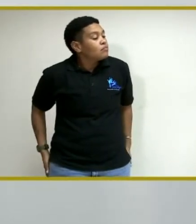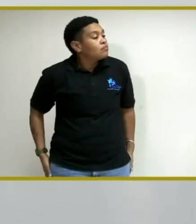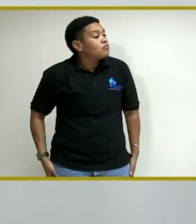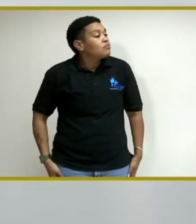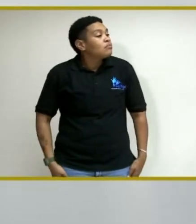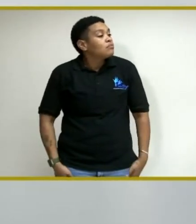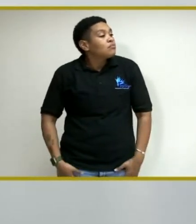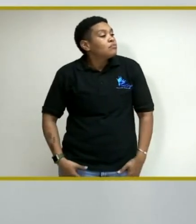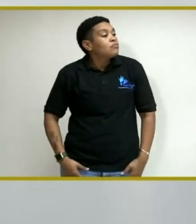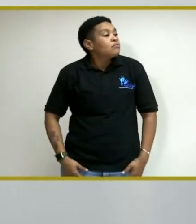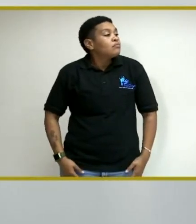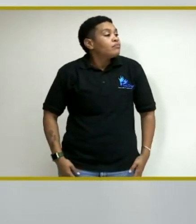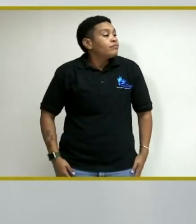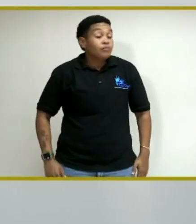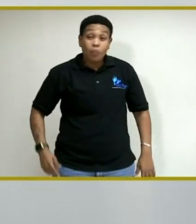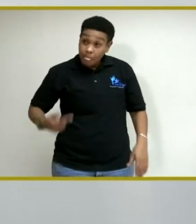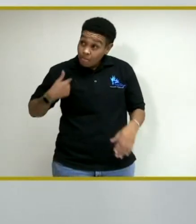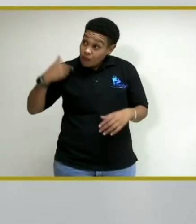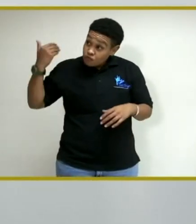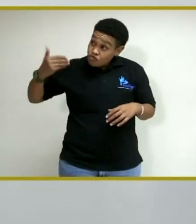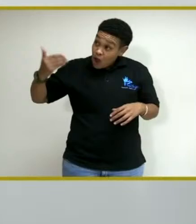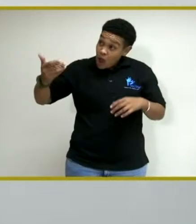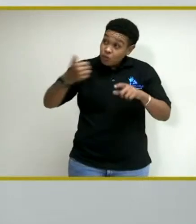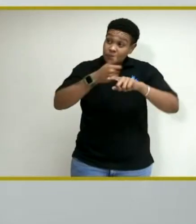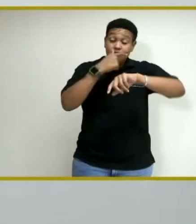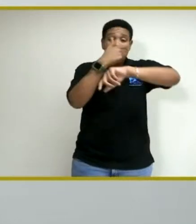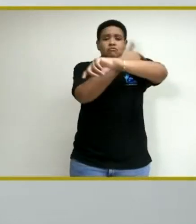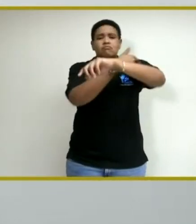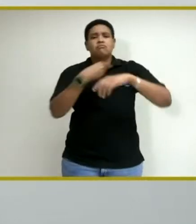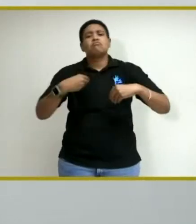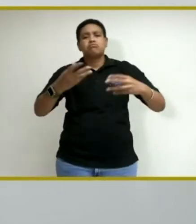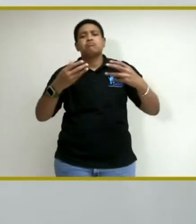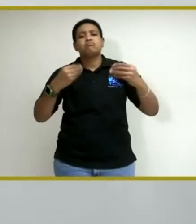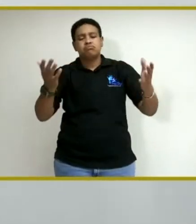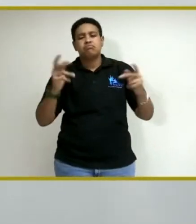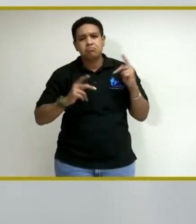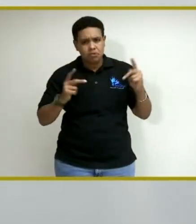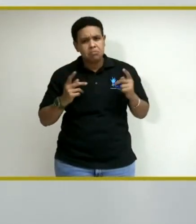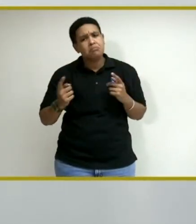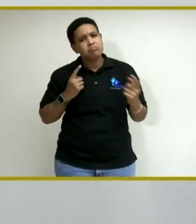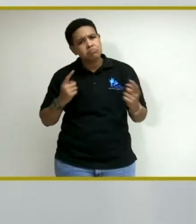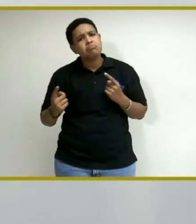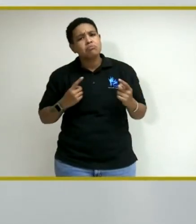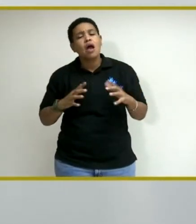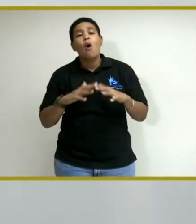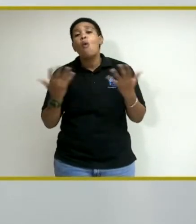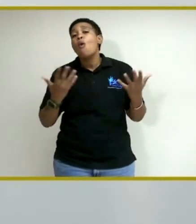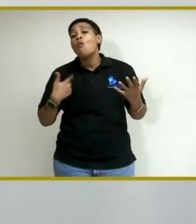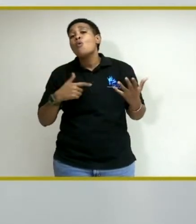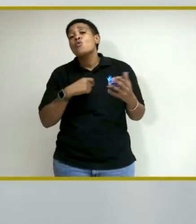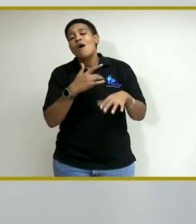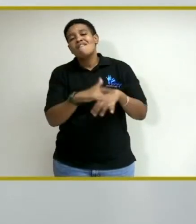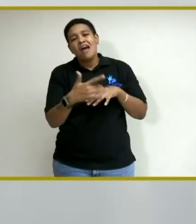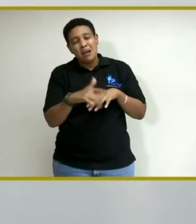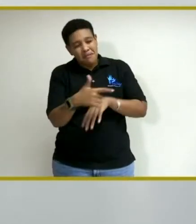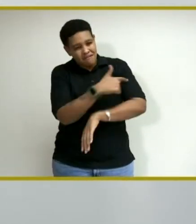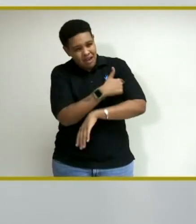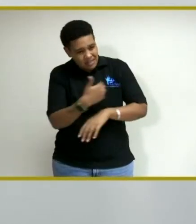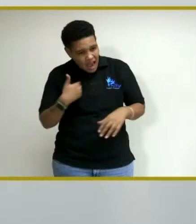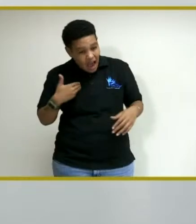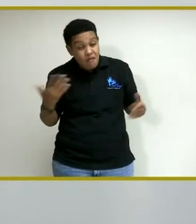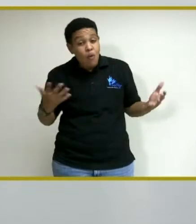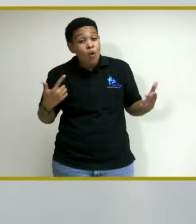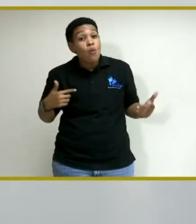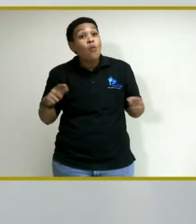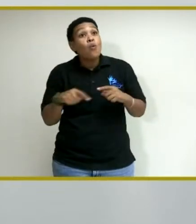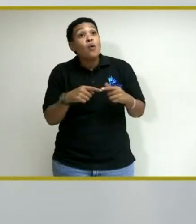population. A lot of what we do is a function of the availability of the vaccines, and once we have it, then we take it and make it